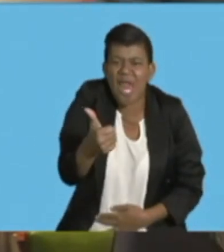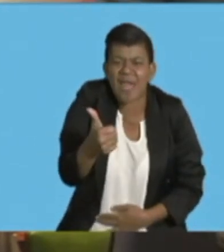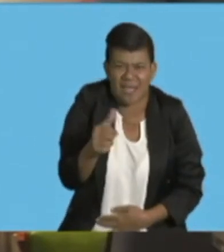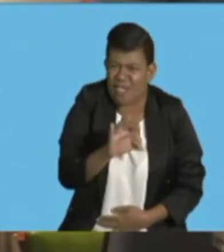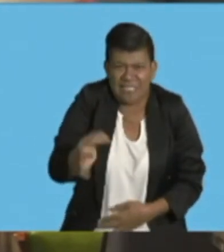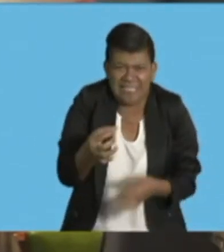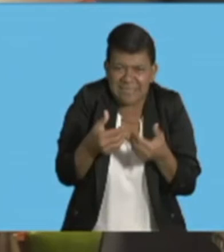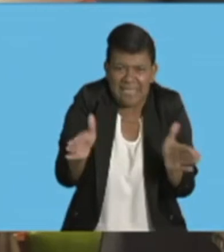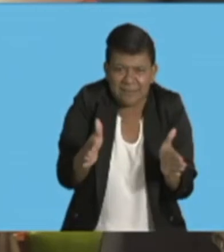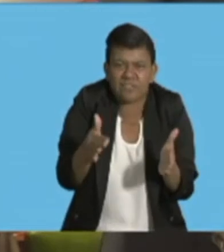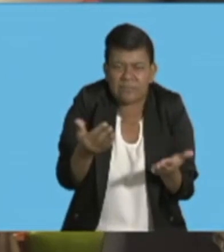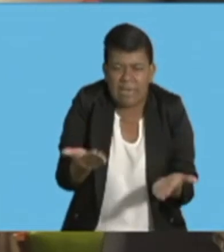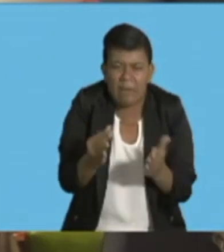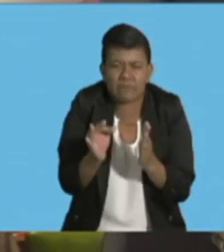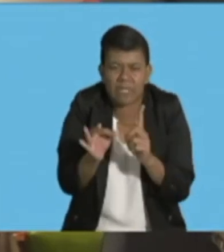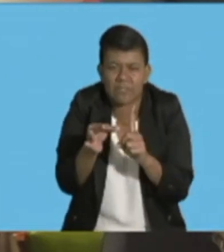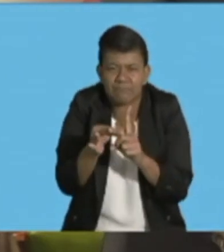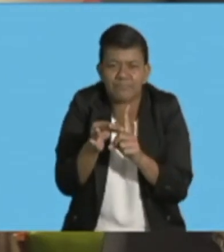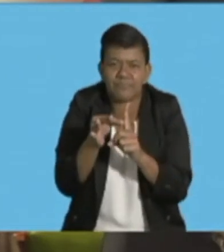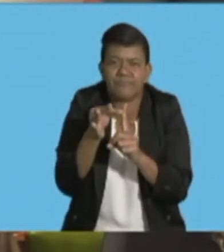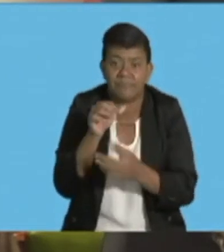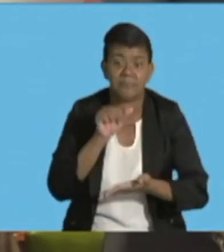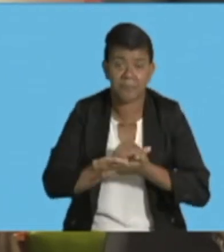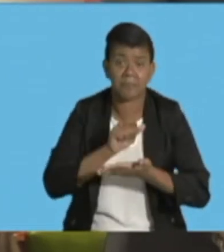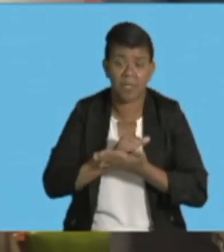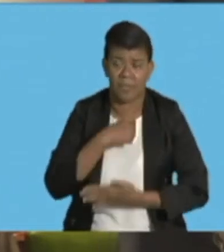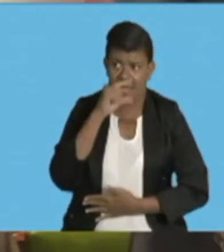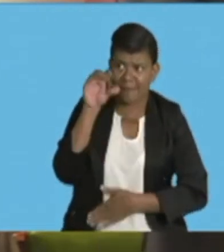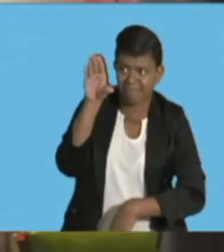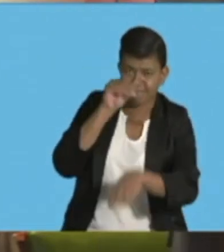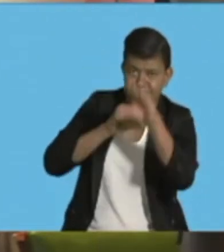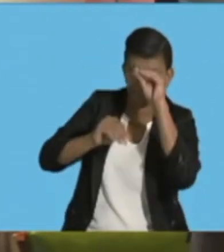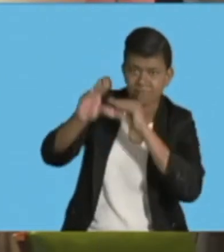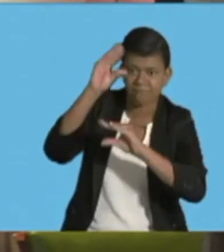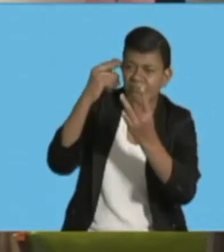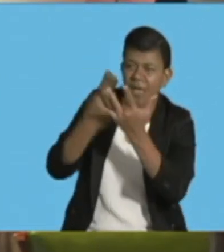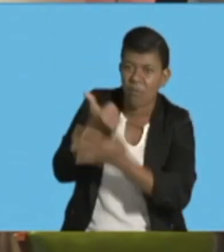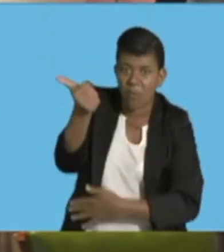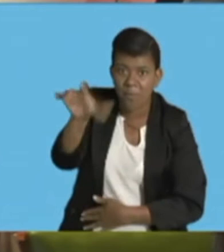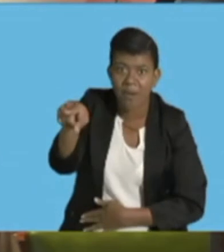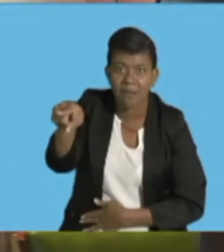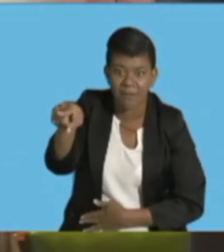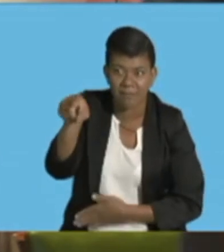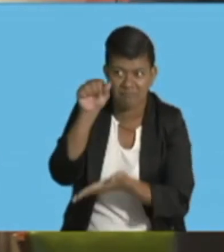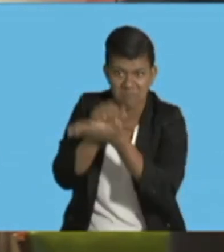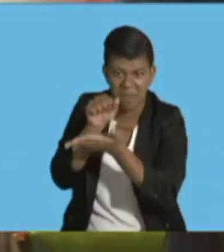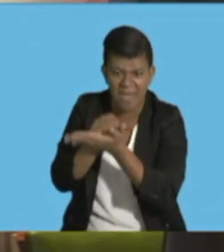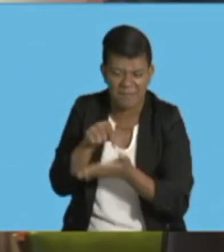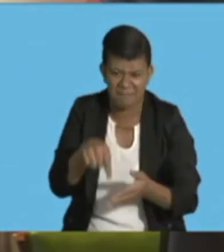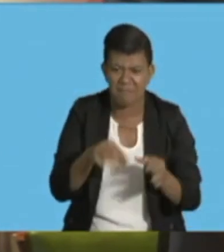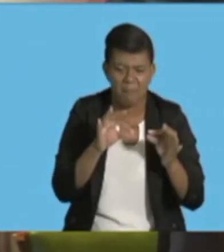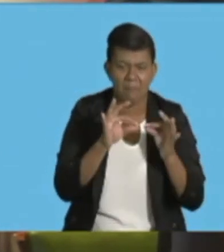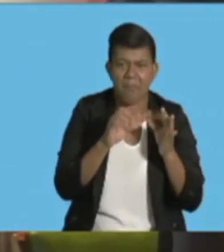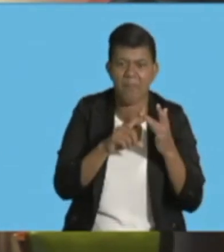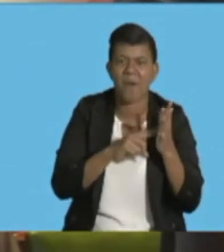better than what Seychelles have done, but we can learn a lot from what Seychelles has done. And as highlighted earlier on, that